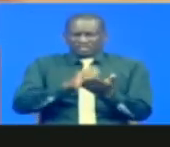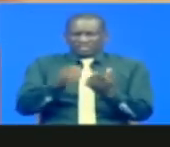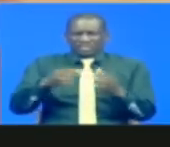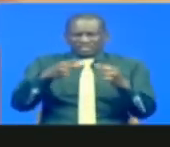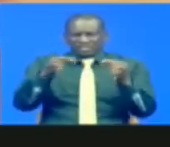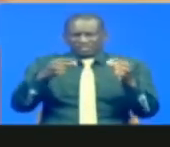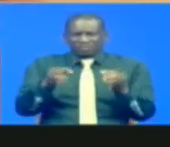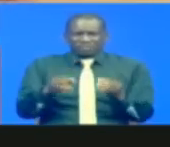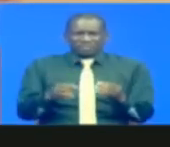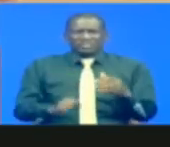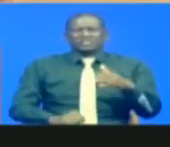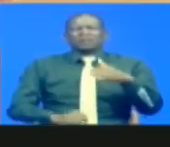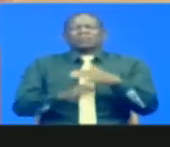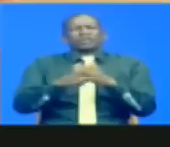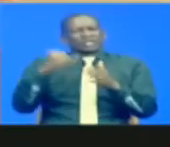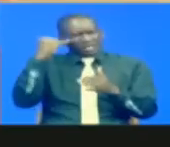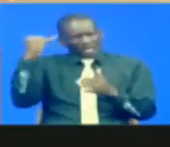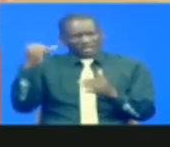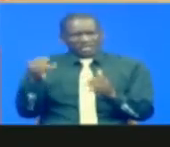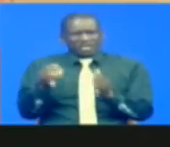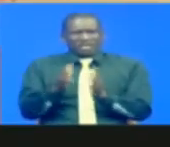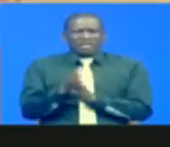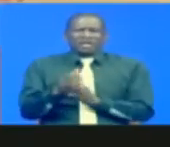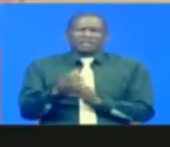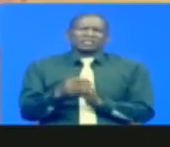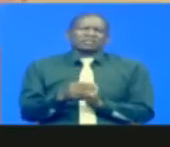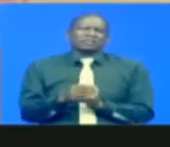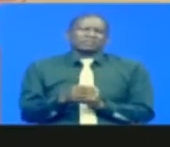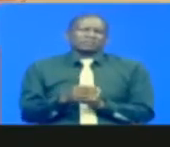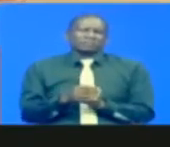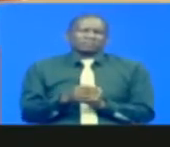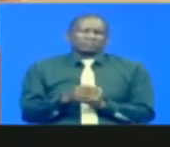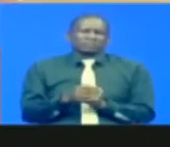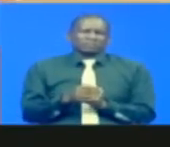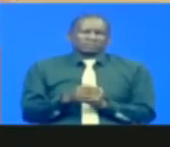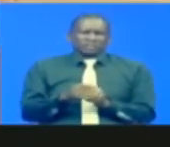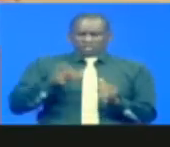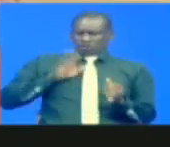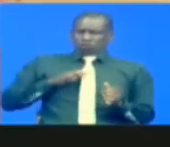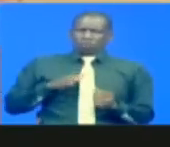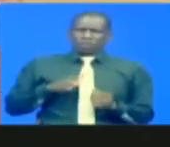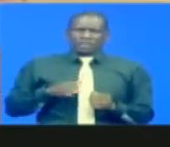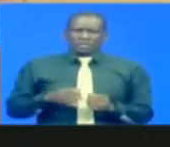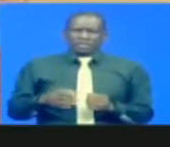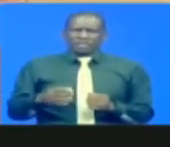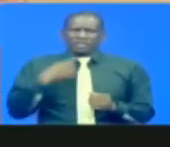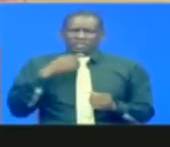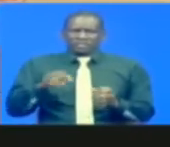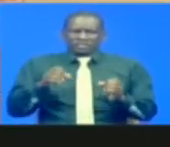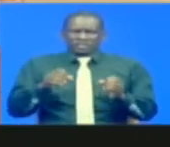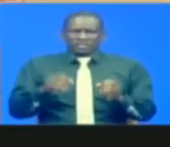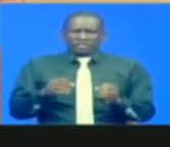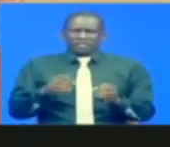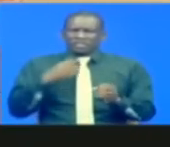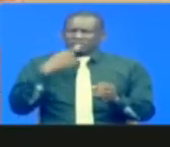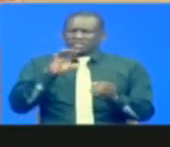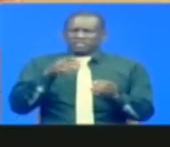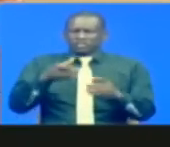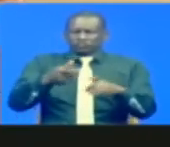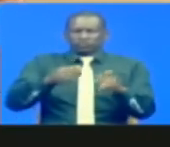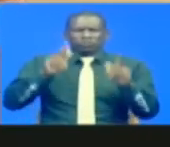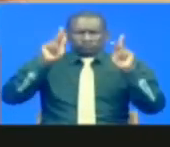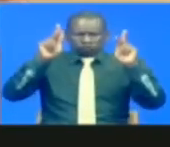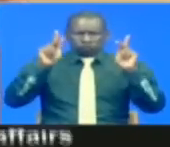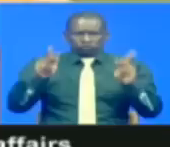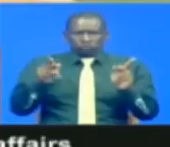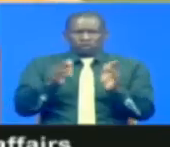ID on it, that she will withdraw the charges. And she sent it last night from Kisumu by bus to here, and I